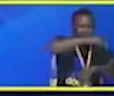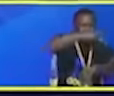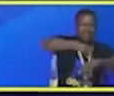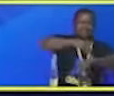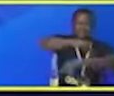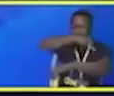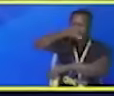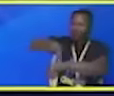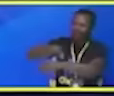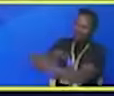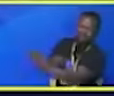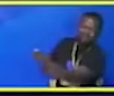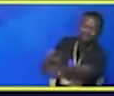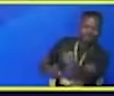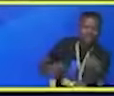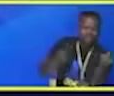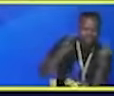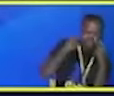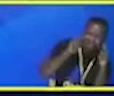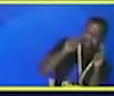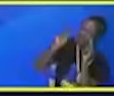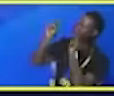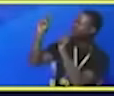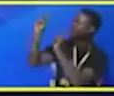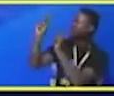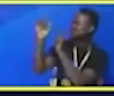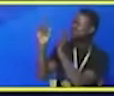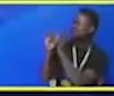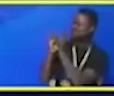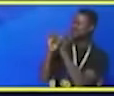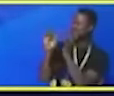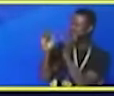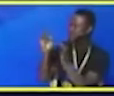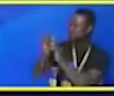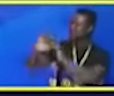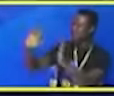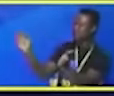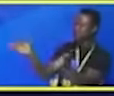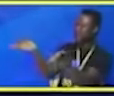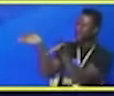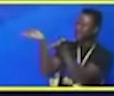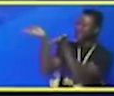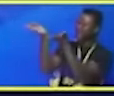nations see Jesus lifted up,